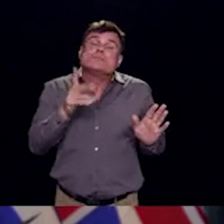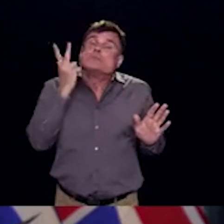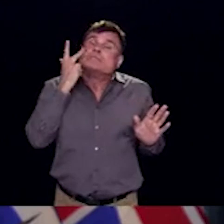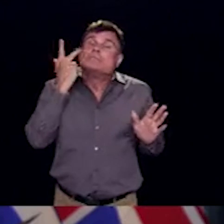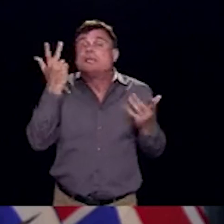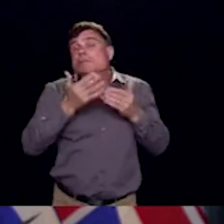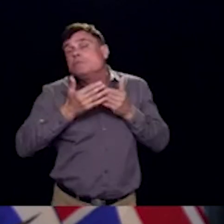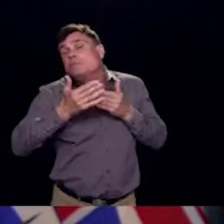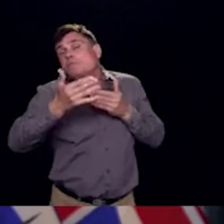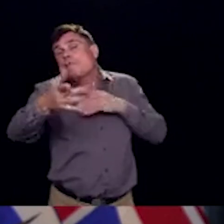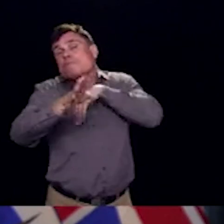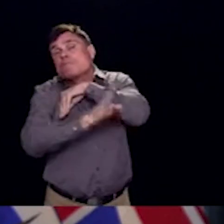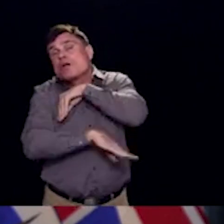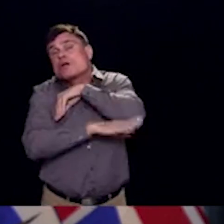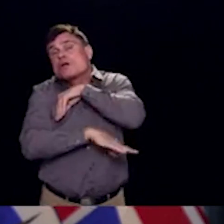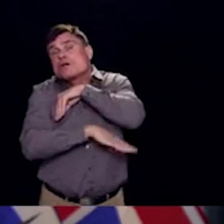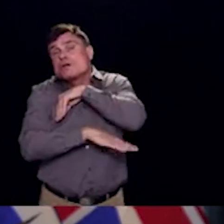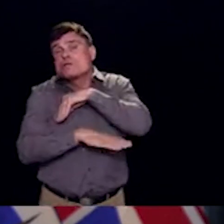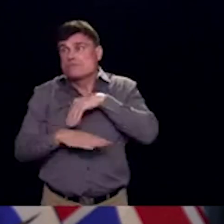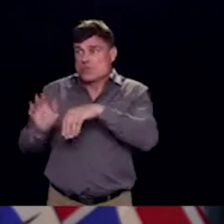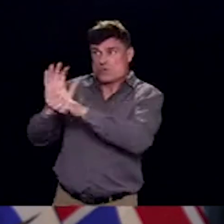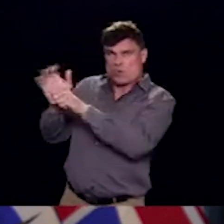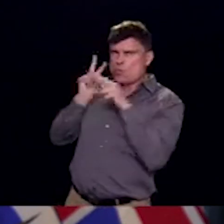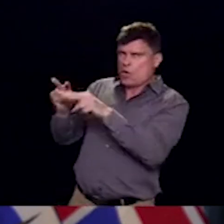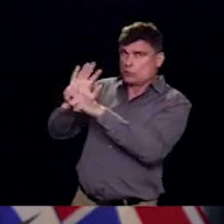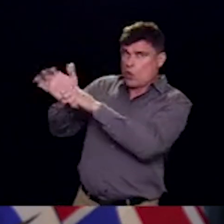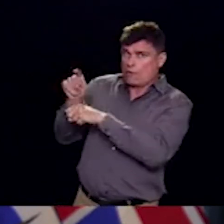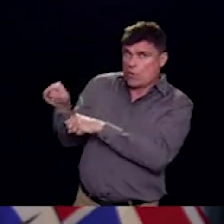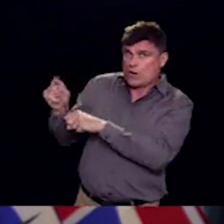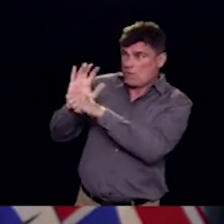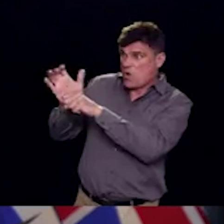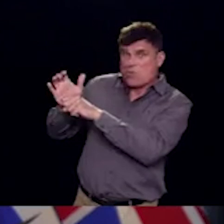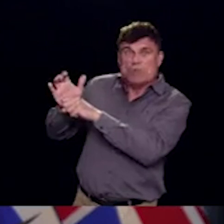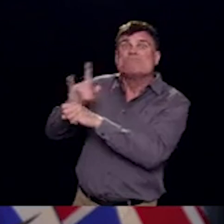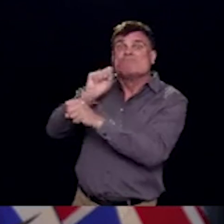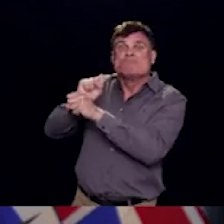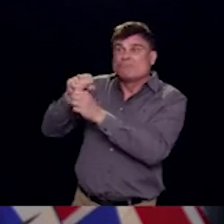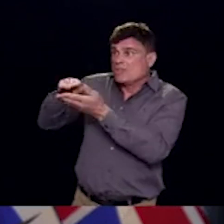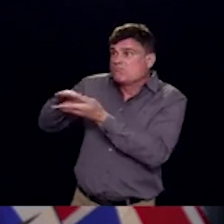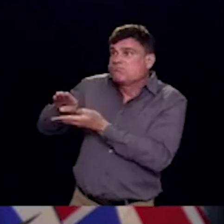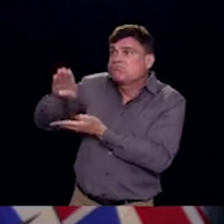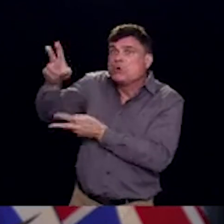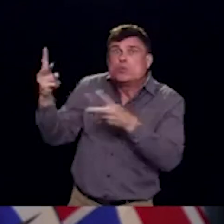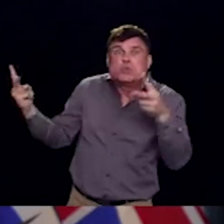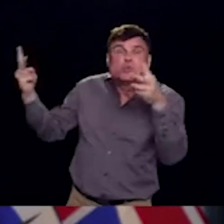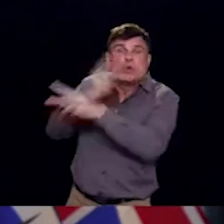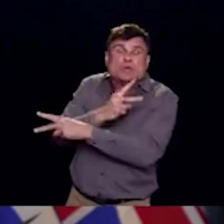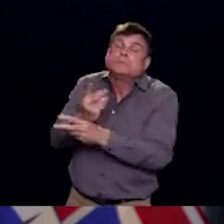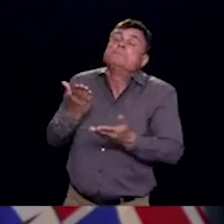see a lot more transmission in our communities. But we're not at that point right now. Right now, the focus needs to be on doing what we're